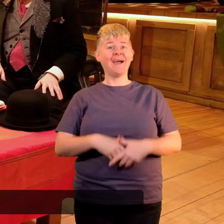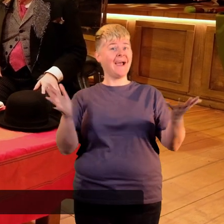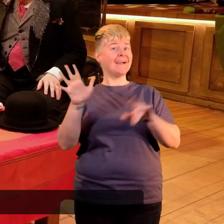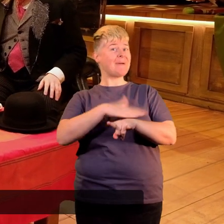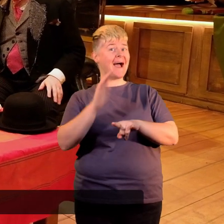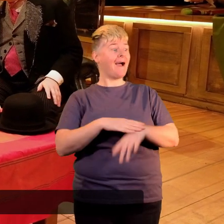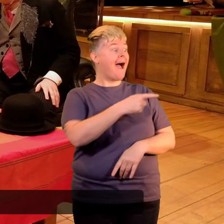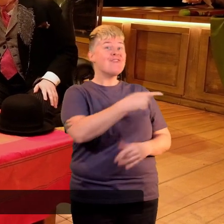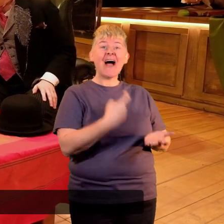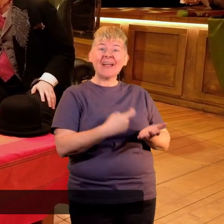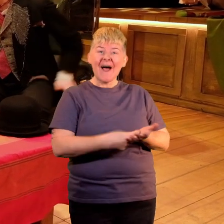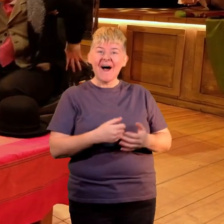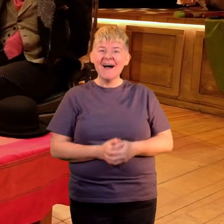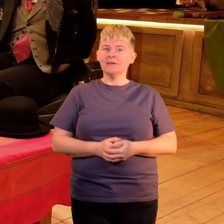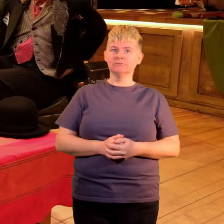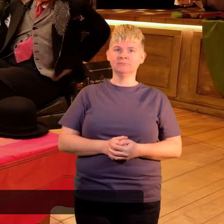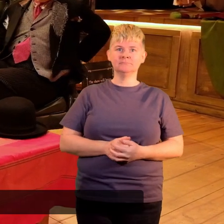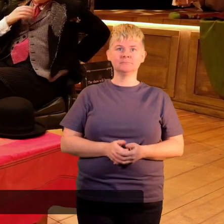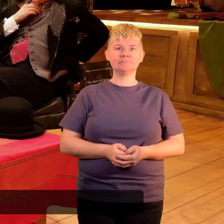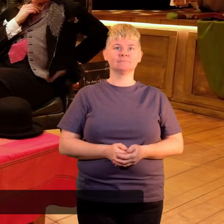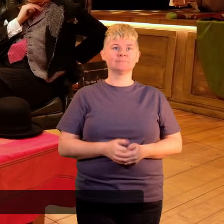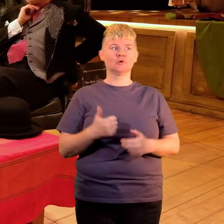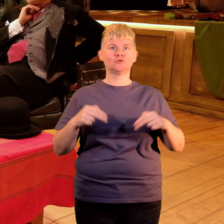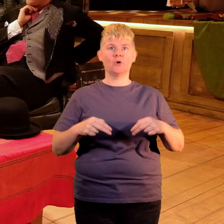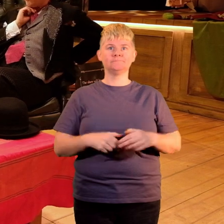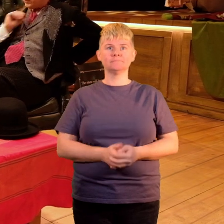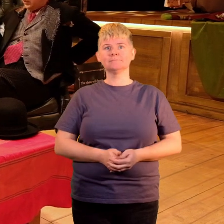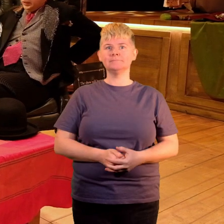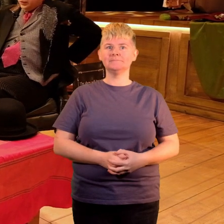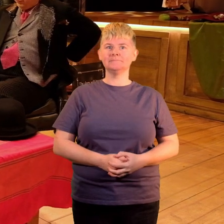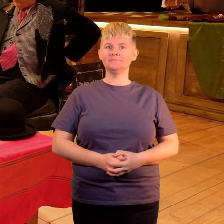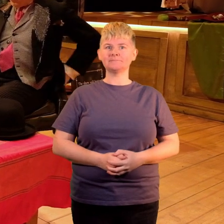Any pets? Roddy-poo! Roddy-poo! Good dog.